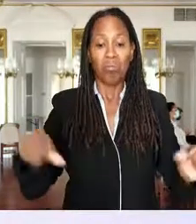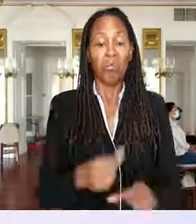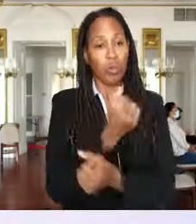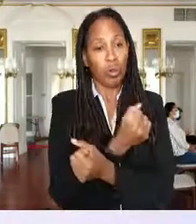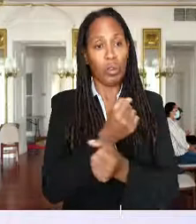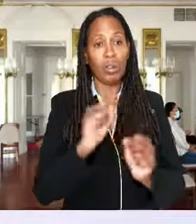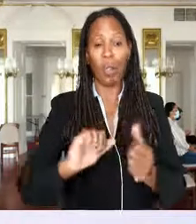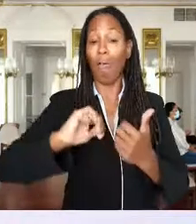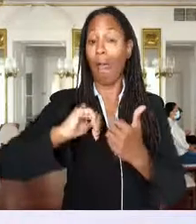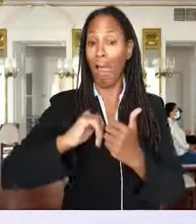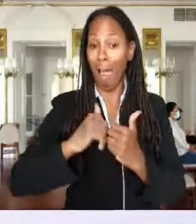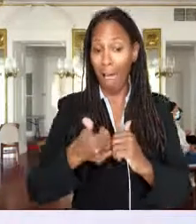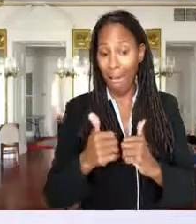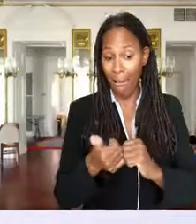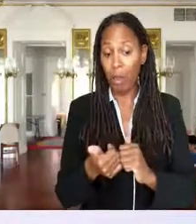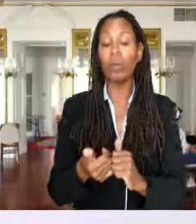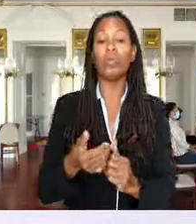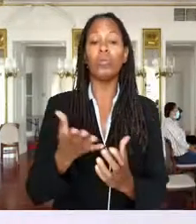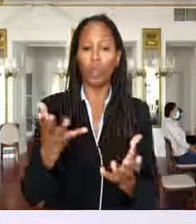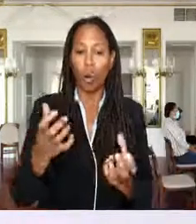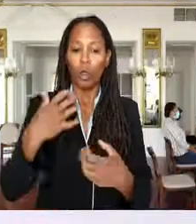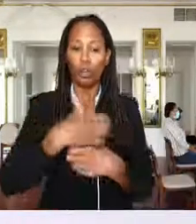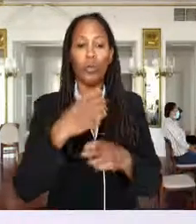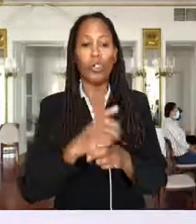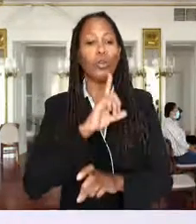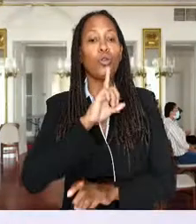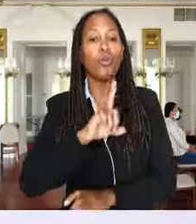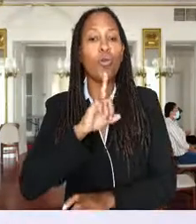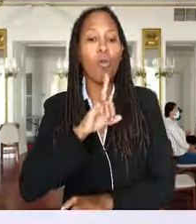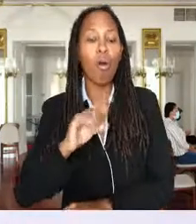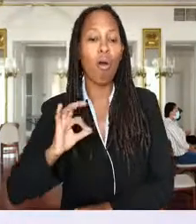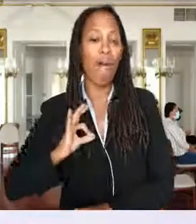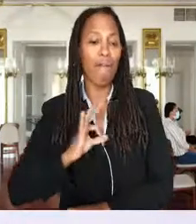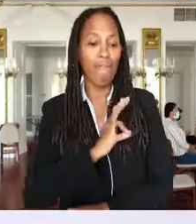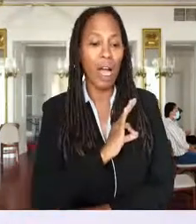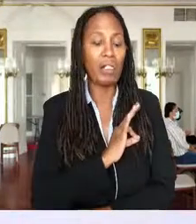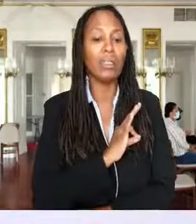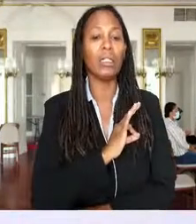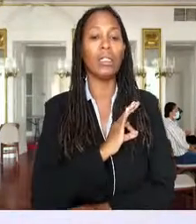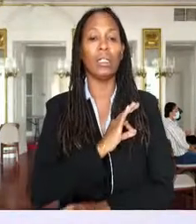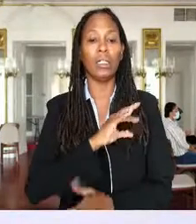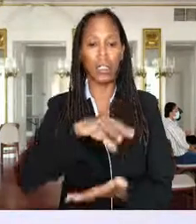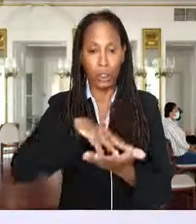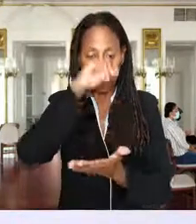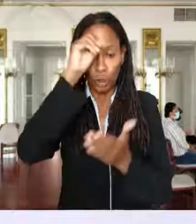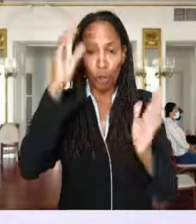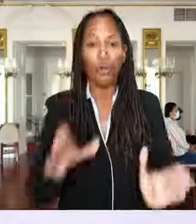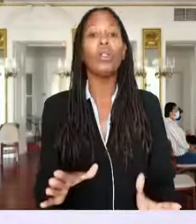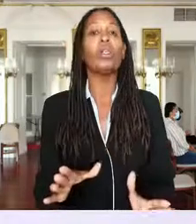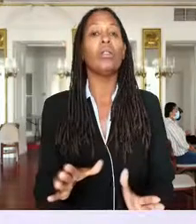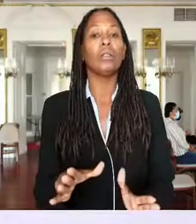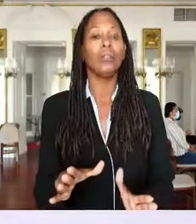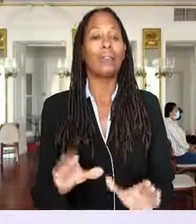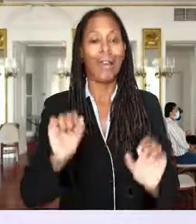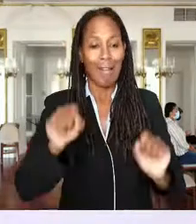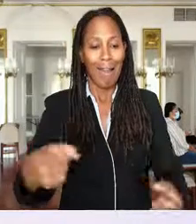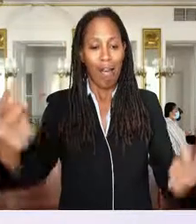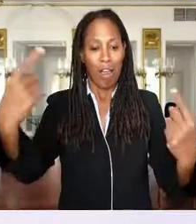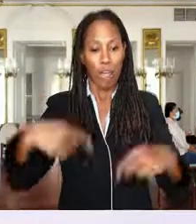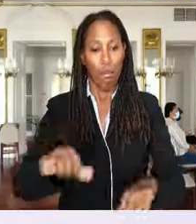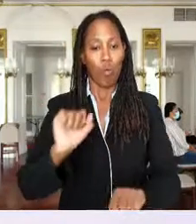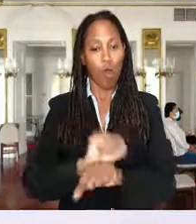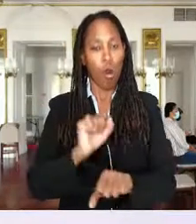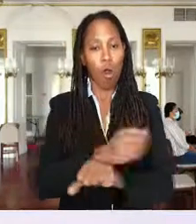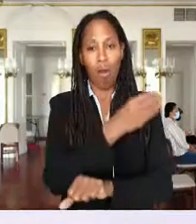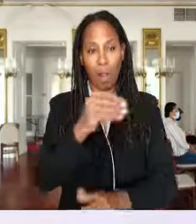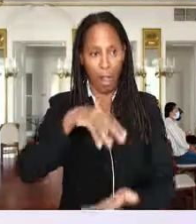to, remember, they want to make sure that their faculty and their students are able to be responsive and come to work, come to learn. So they took